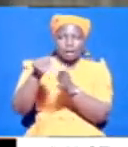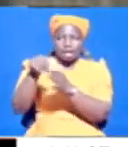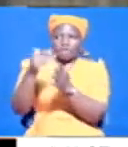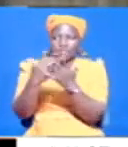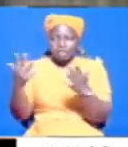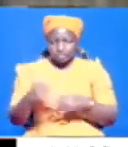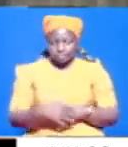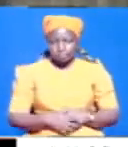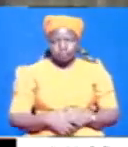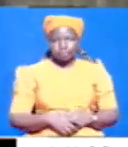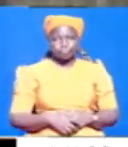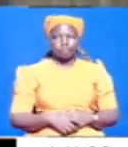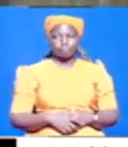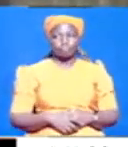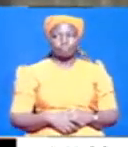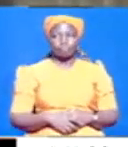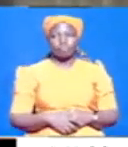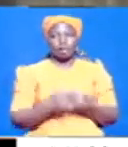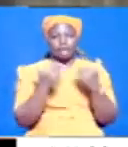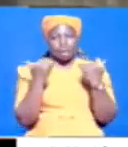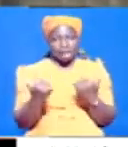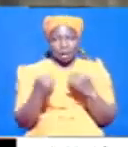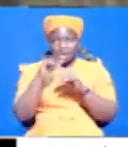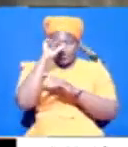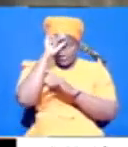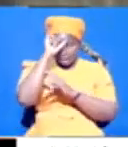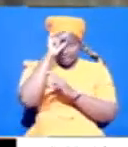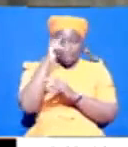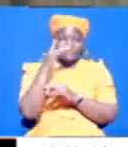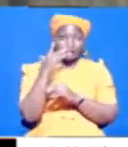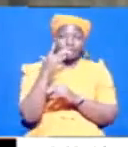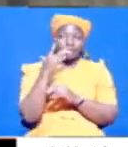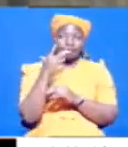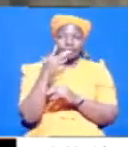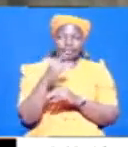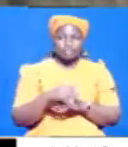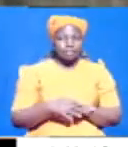The government will go to the root